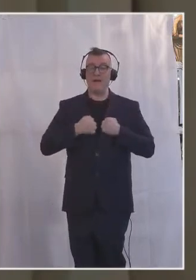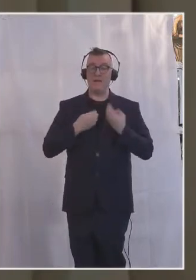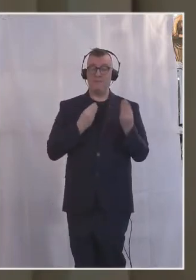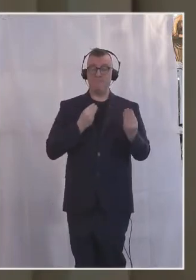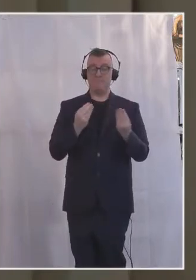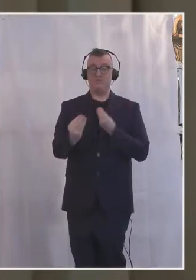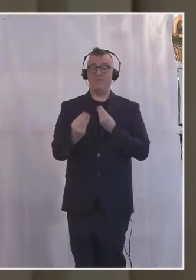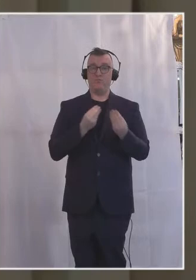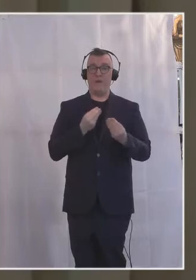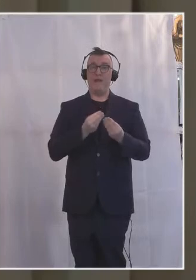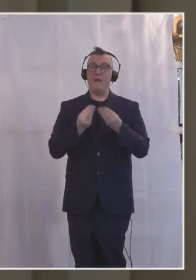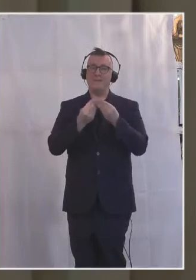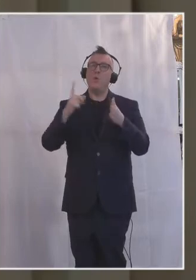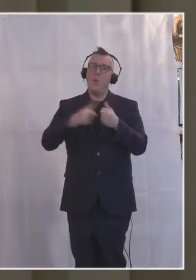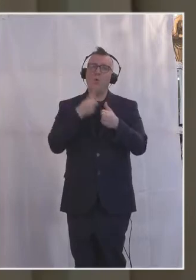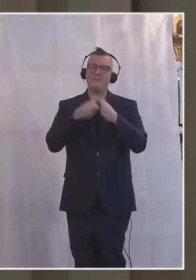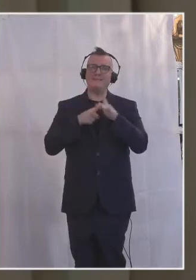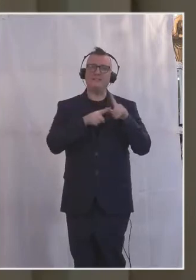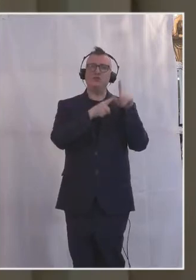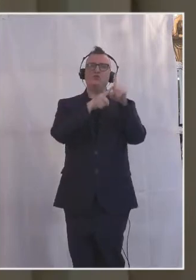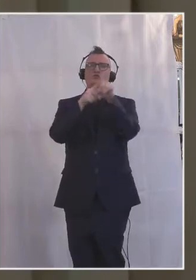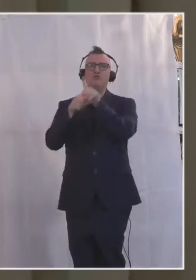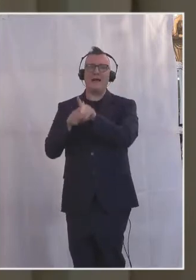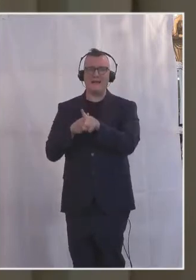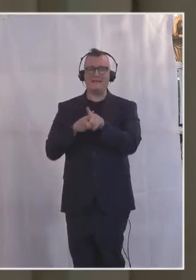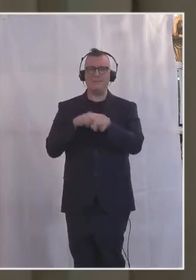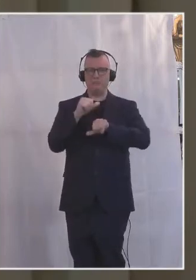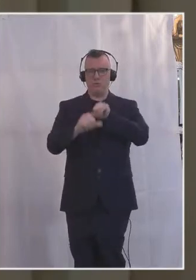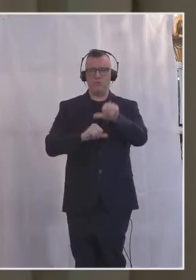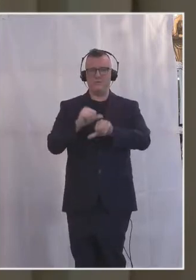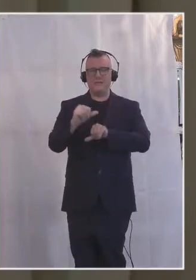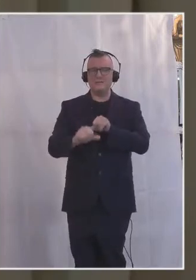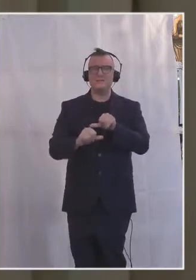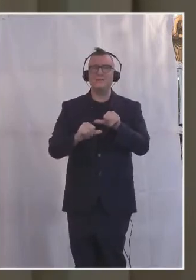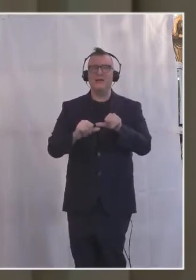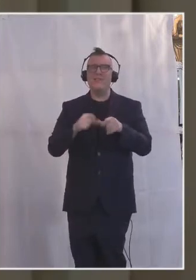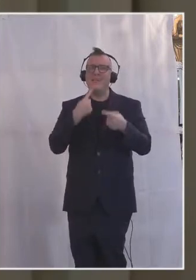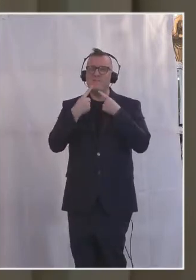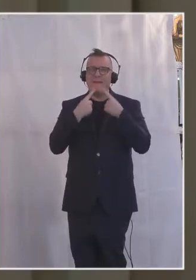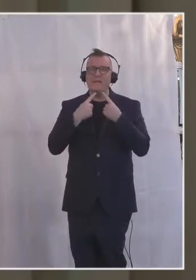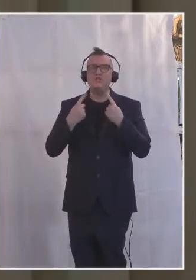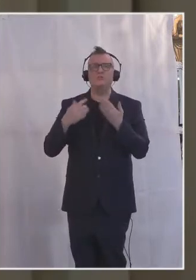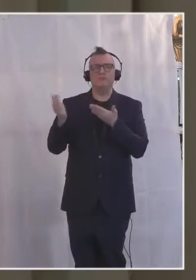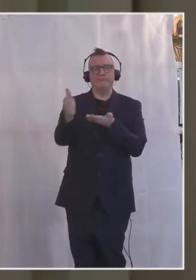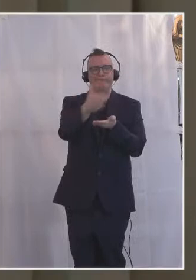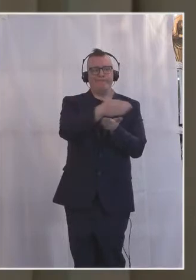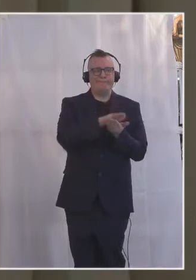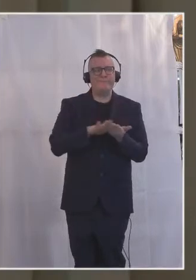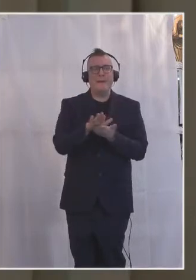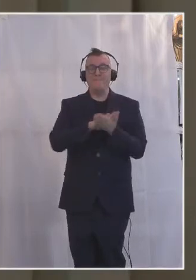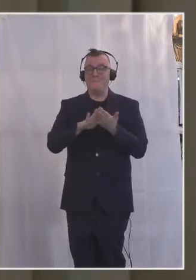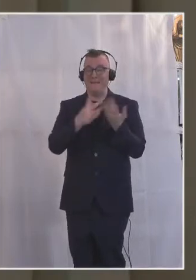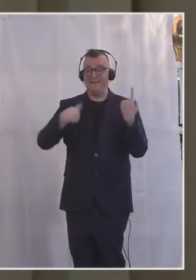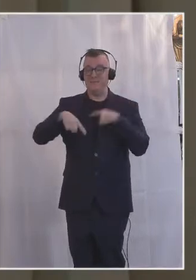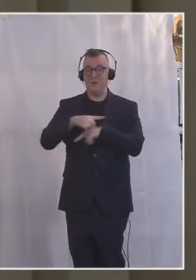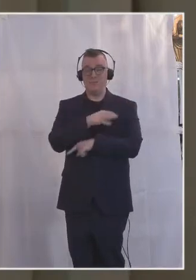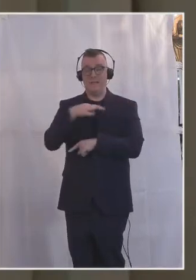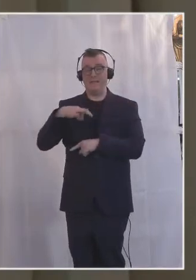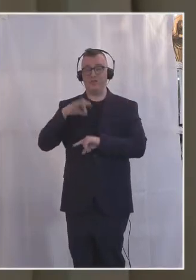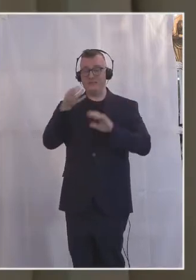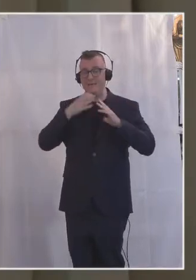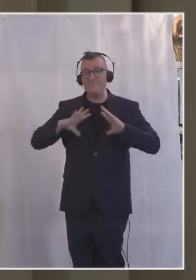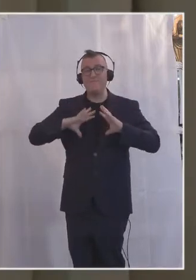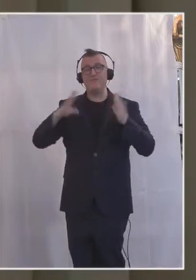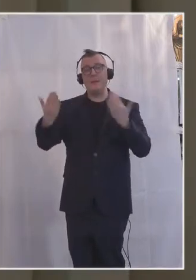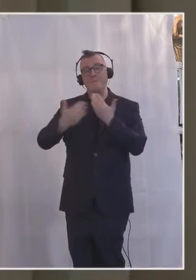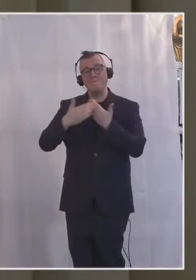of that and does it all automatically, kind of organises all that data and reports on it, so it frees us up as clinicians to be seeing